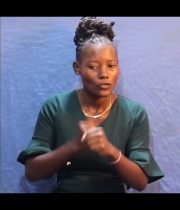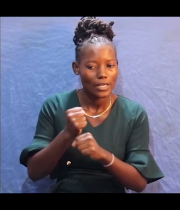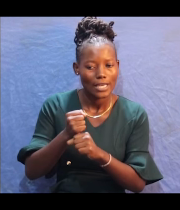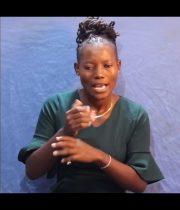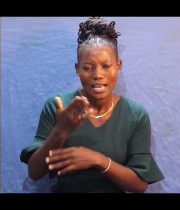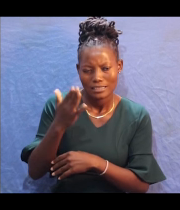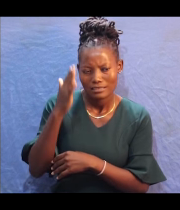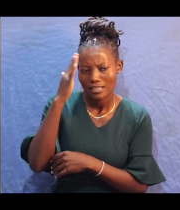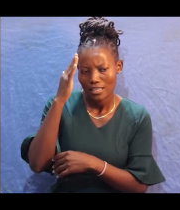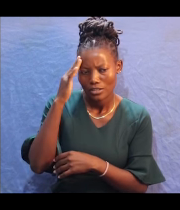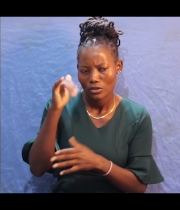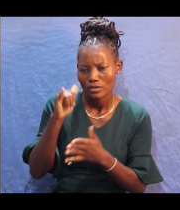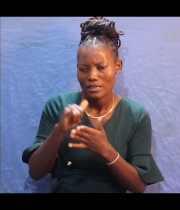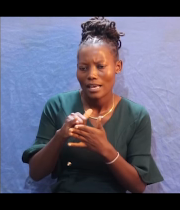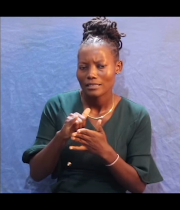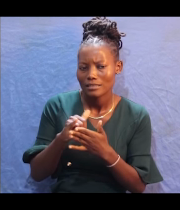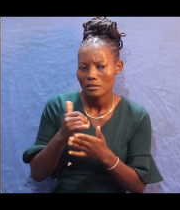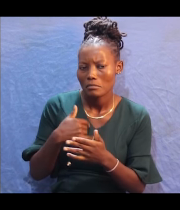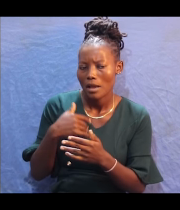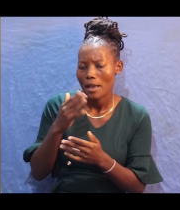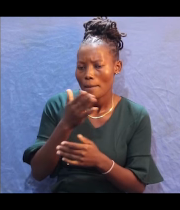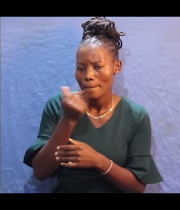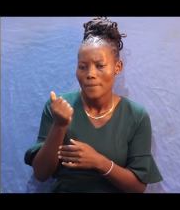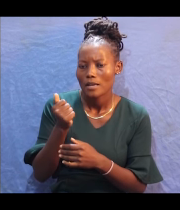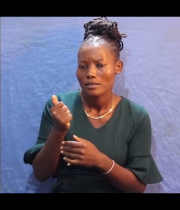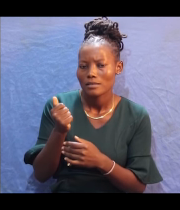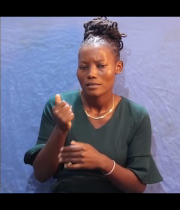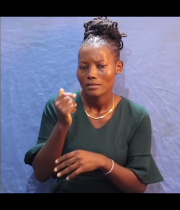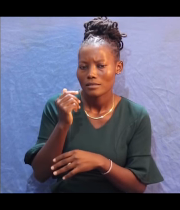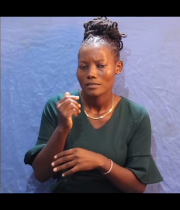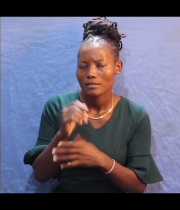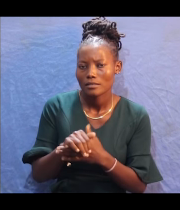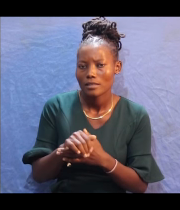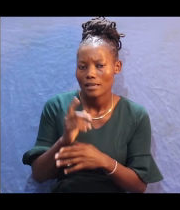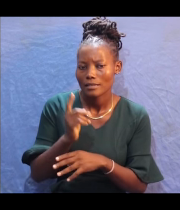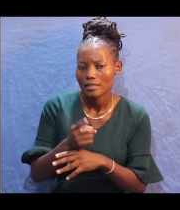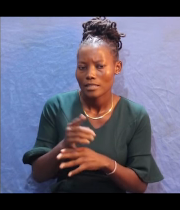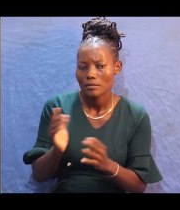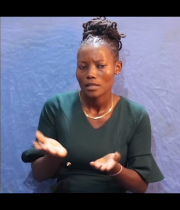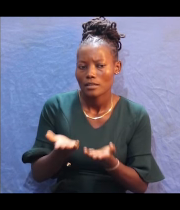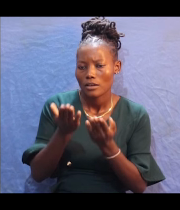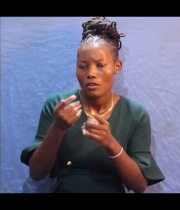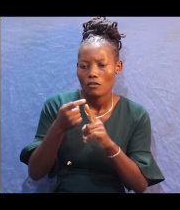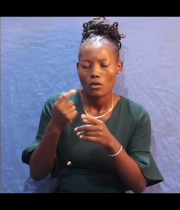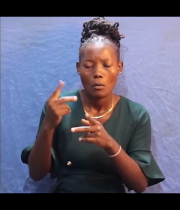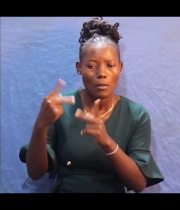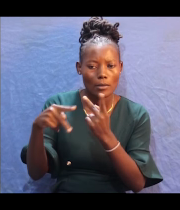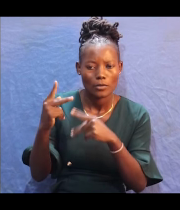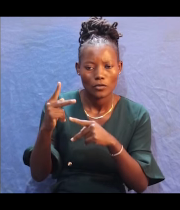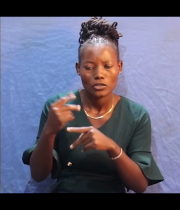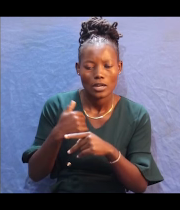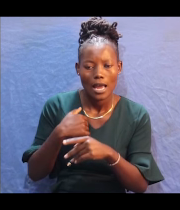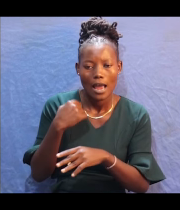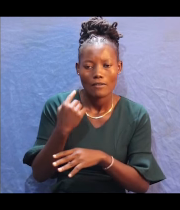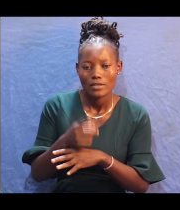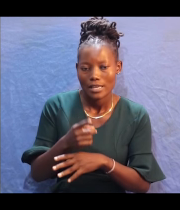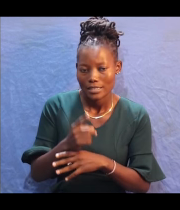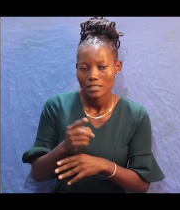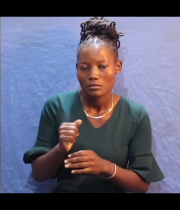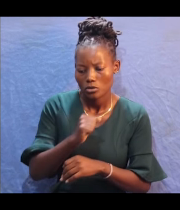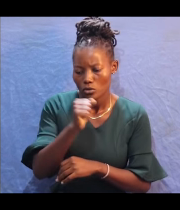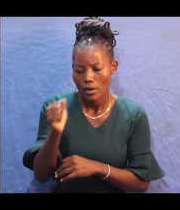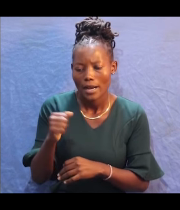realized that my discipline in life comes really much from my professional days. I have the discipline to